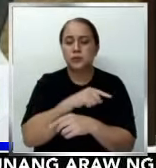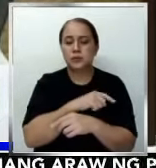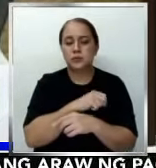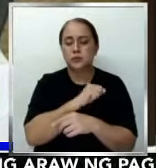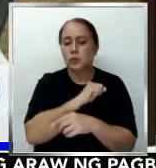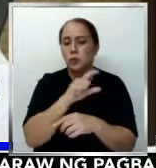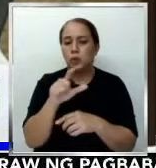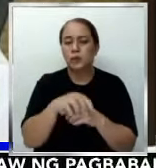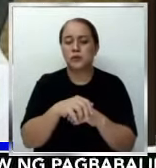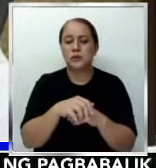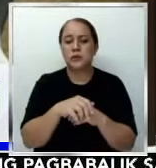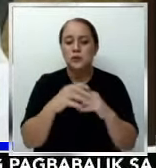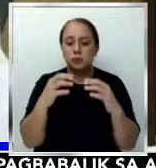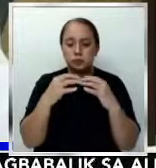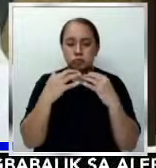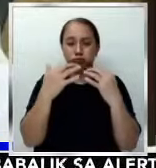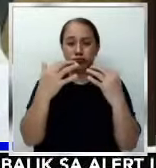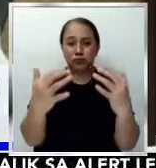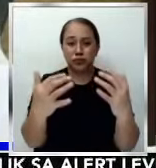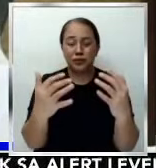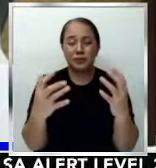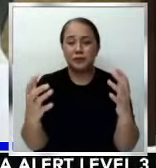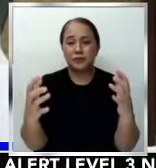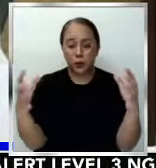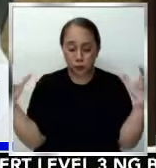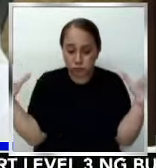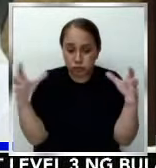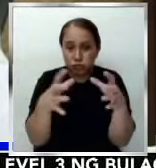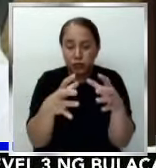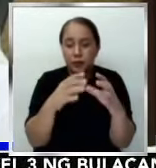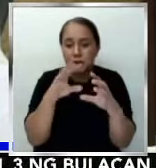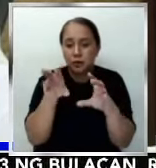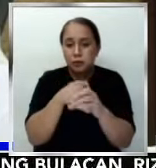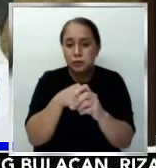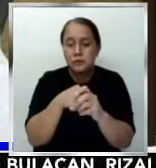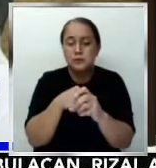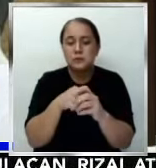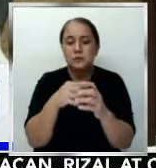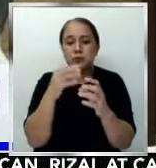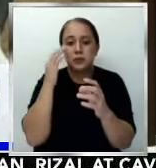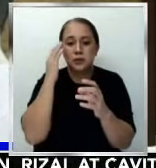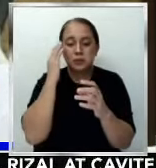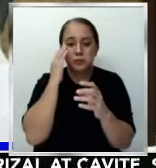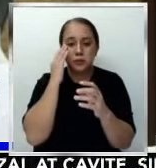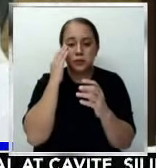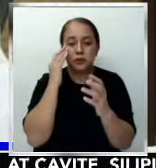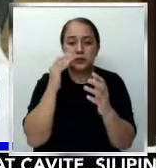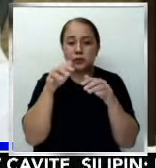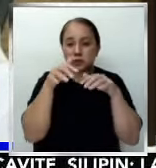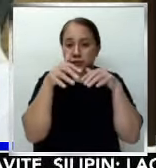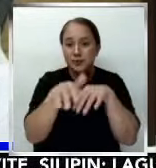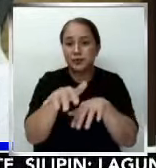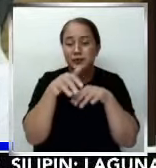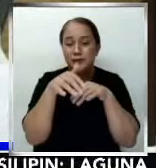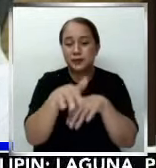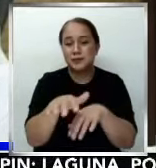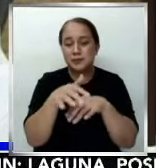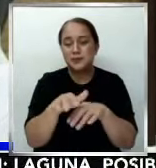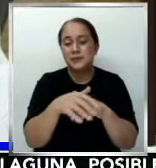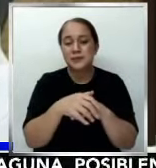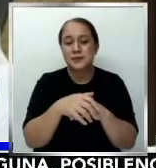physical gatherings, including the procession and